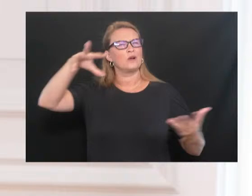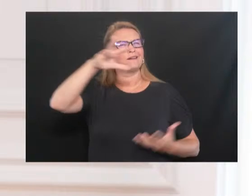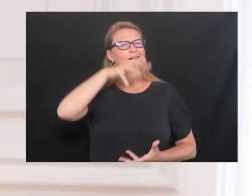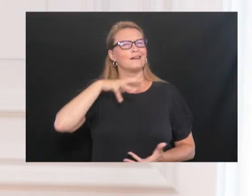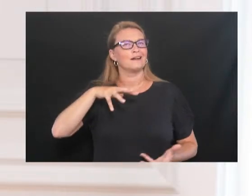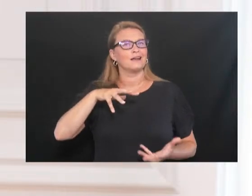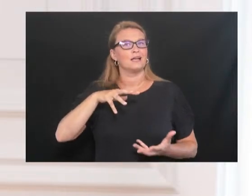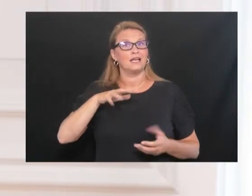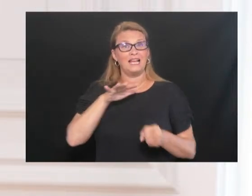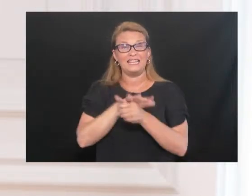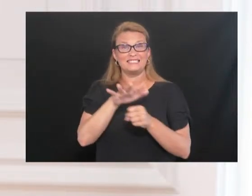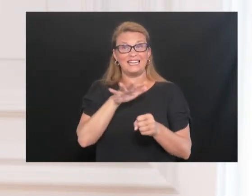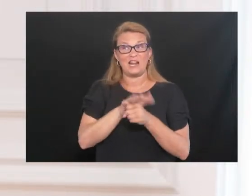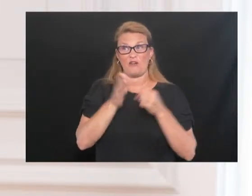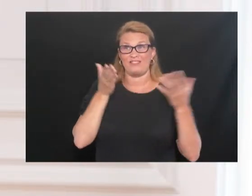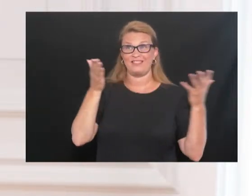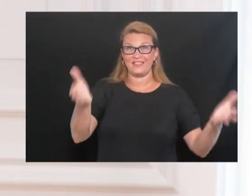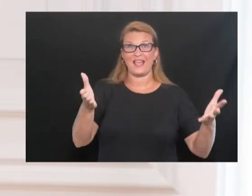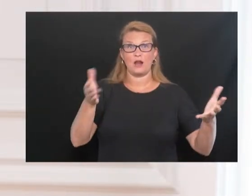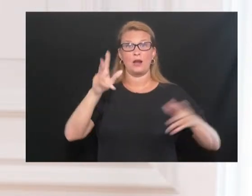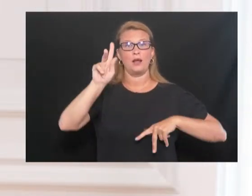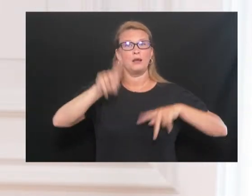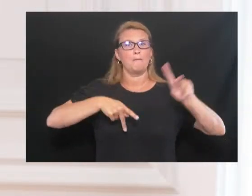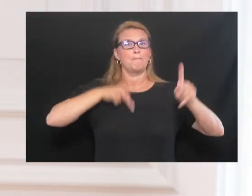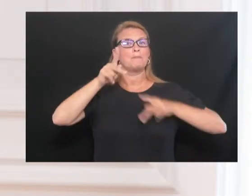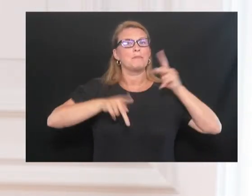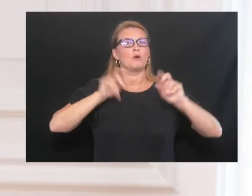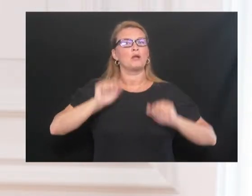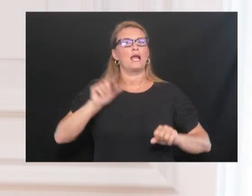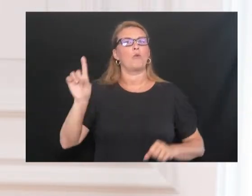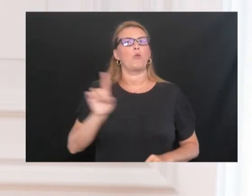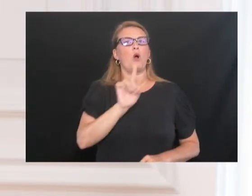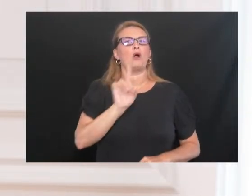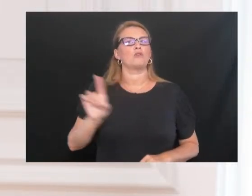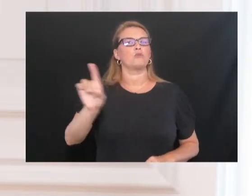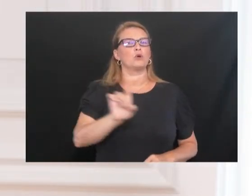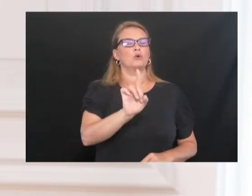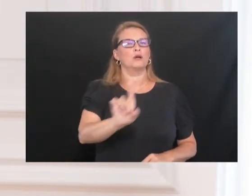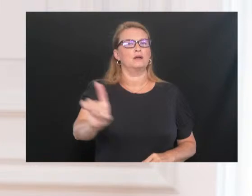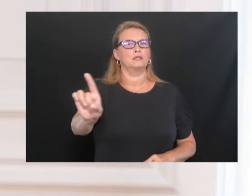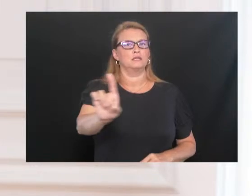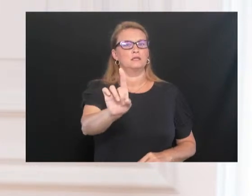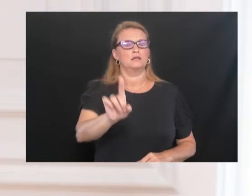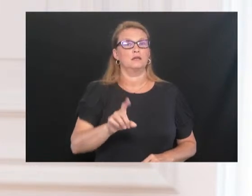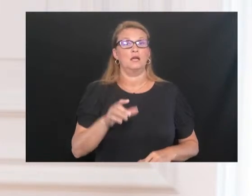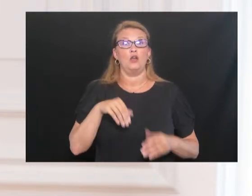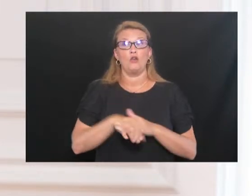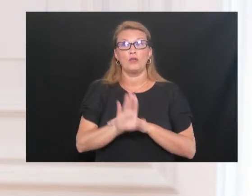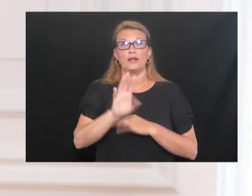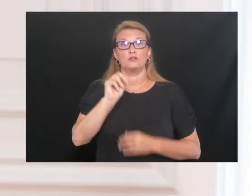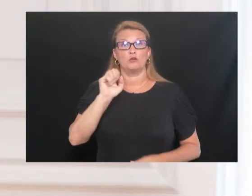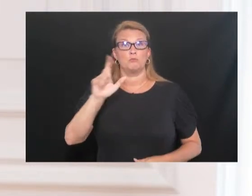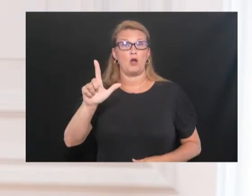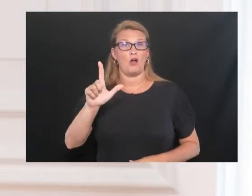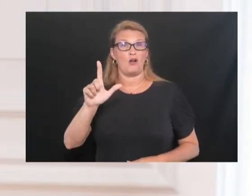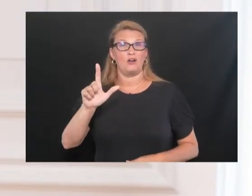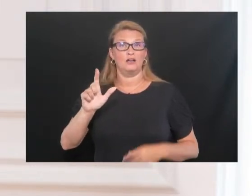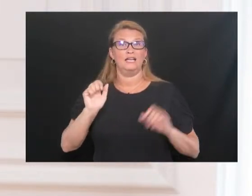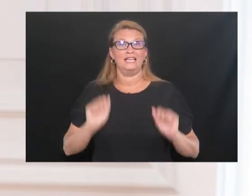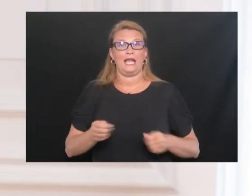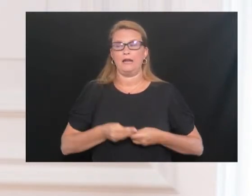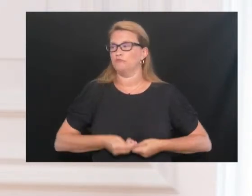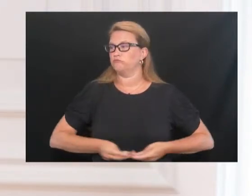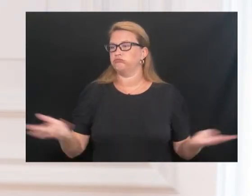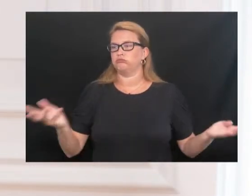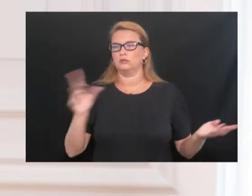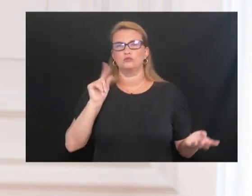enough concentration of virus that people have been infected that way. One person walking through a shopping mall infected 20 other people.